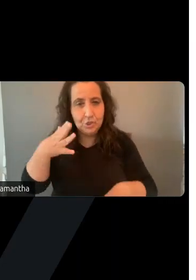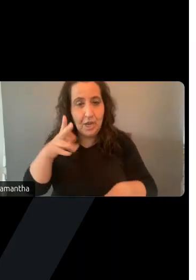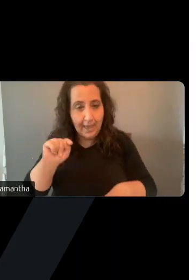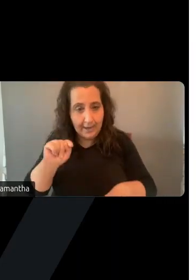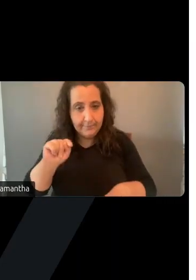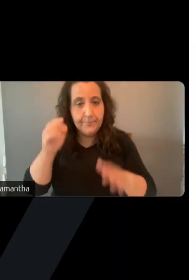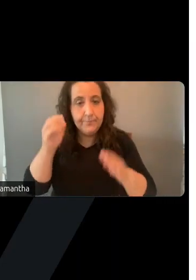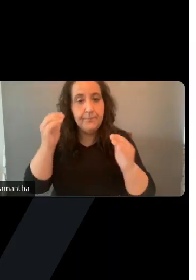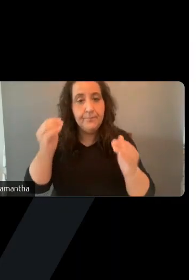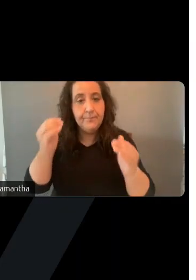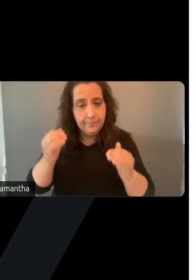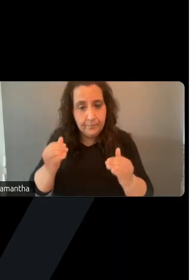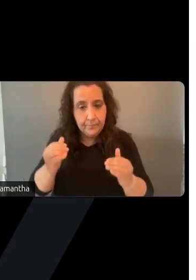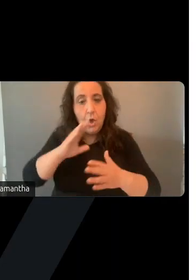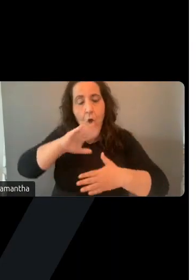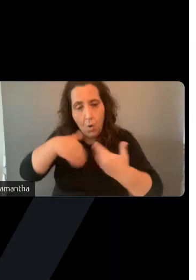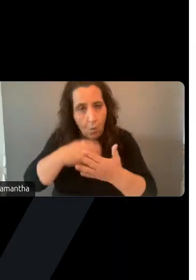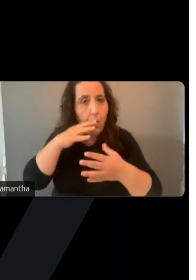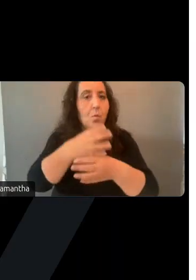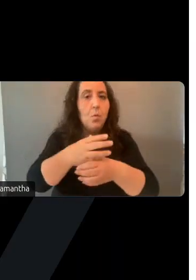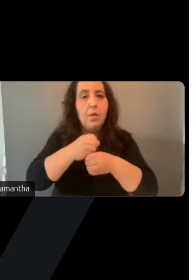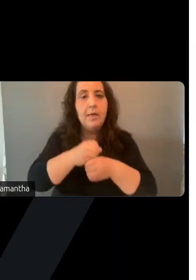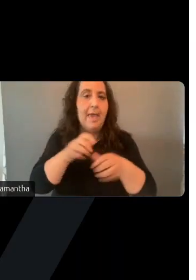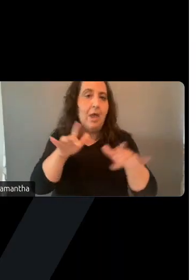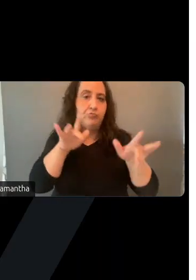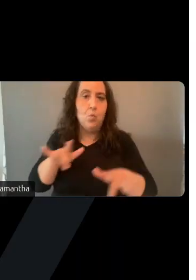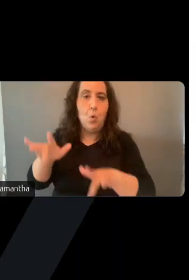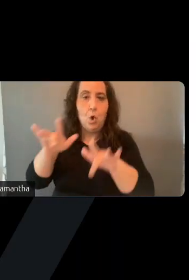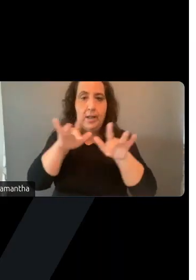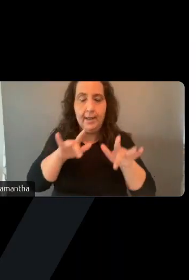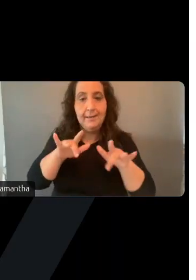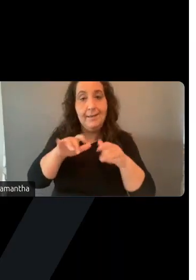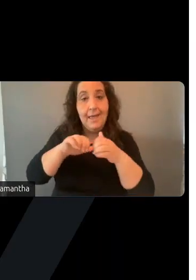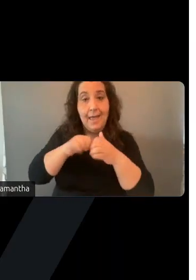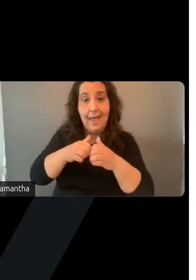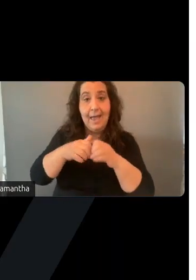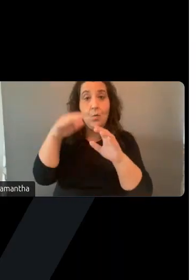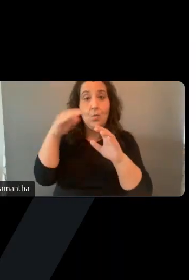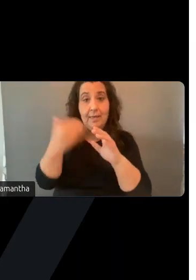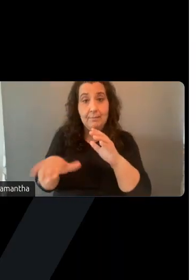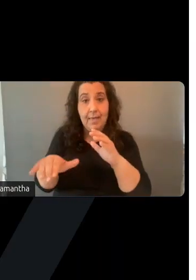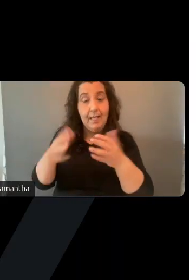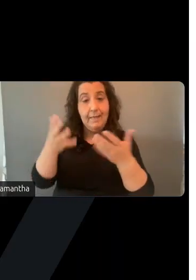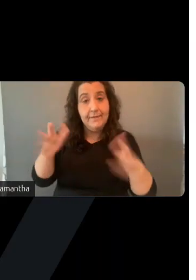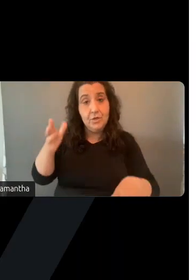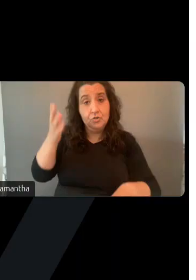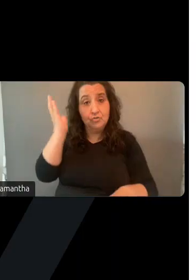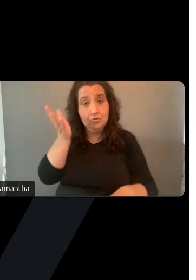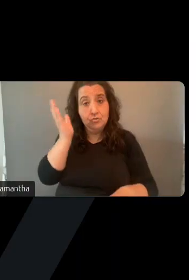Everyone will be receiving a recording of this webinar via email after the session is over.